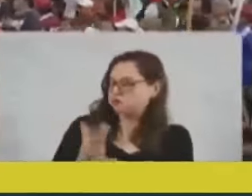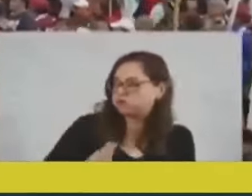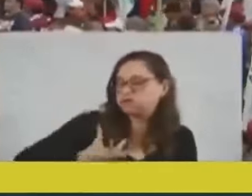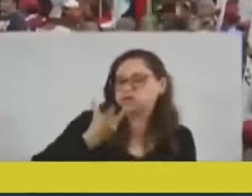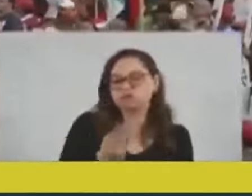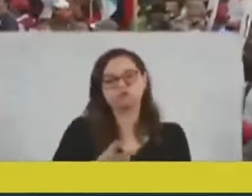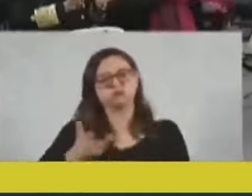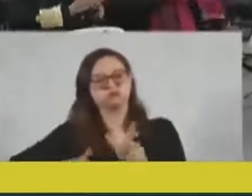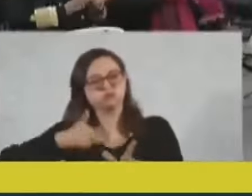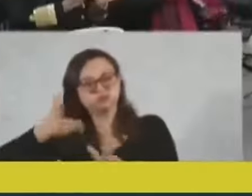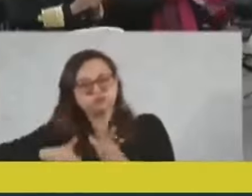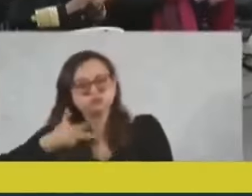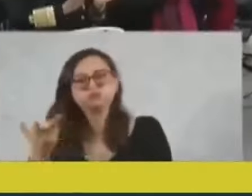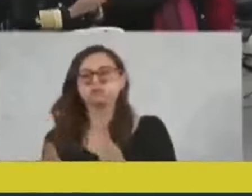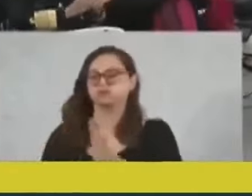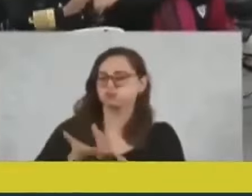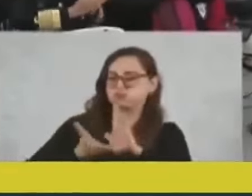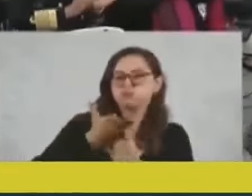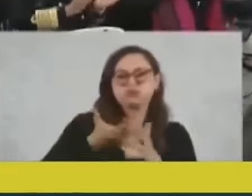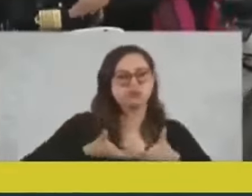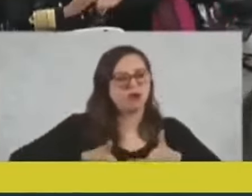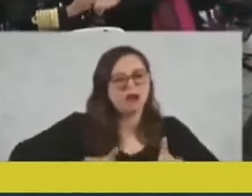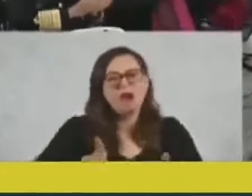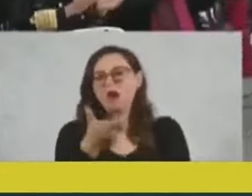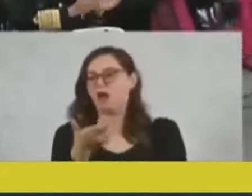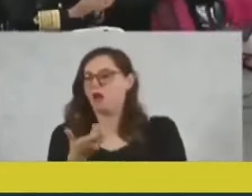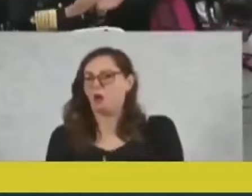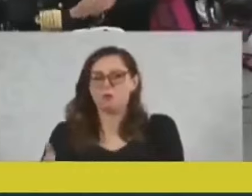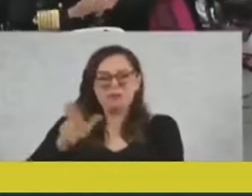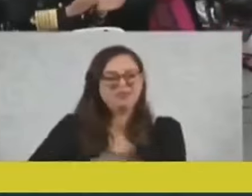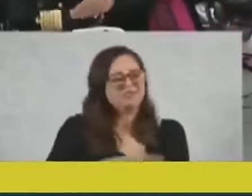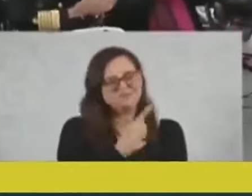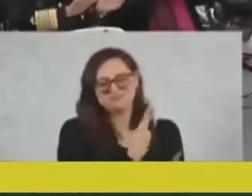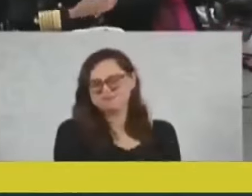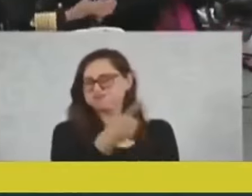roads, hospitals,